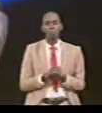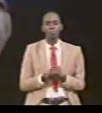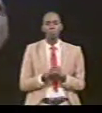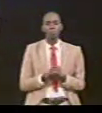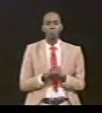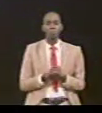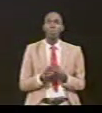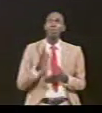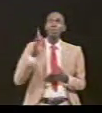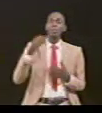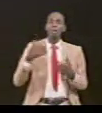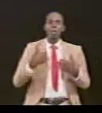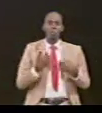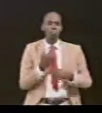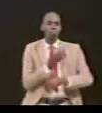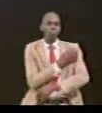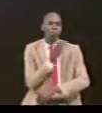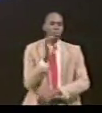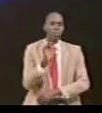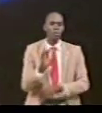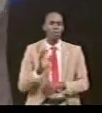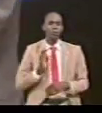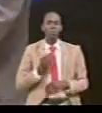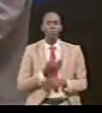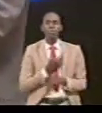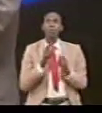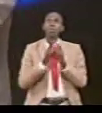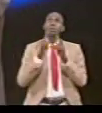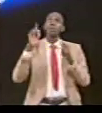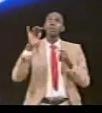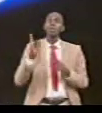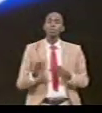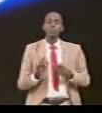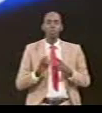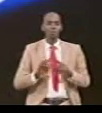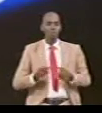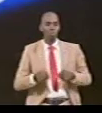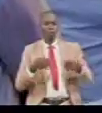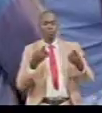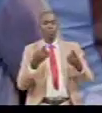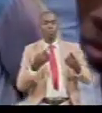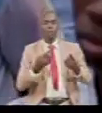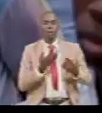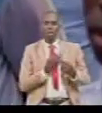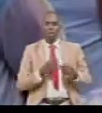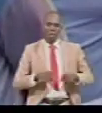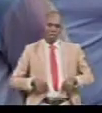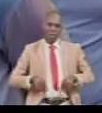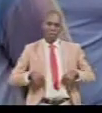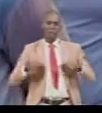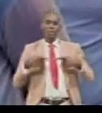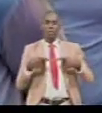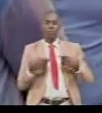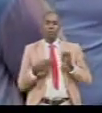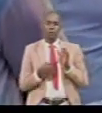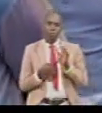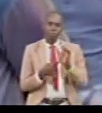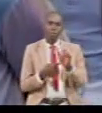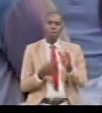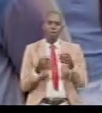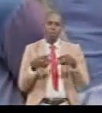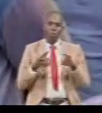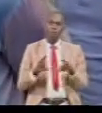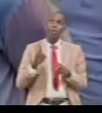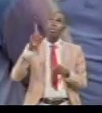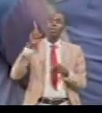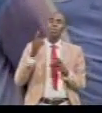He has empowered us graciously to go and live the way he demands